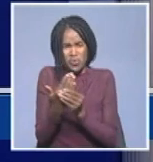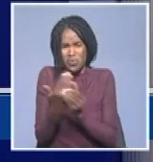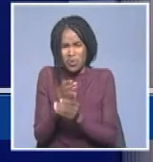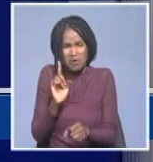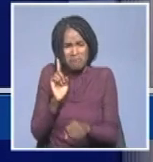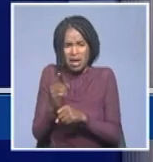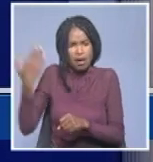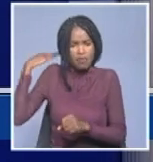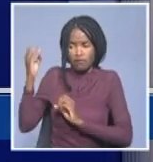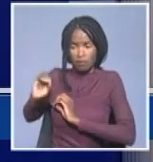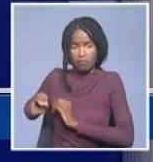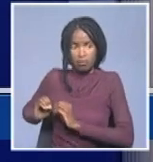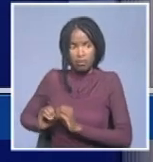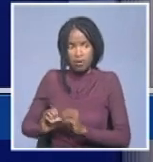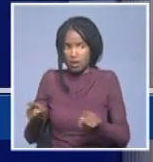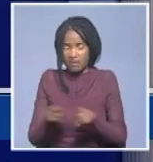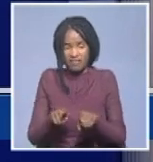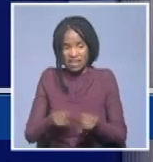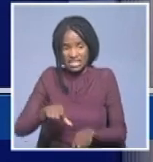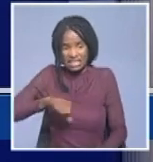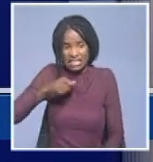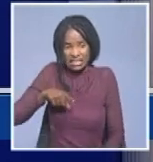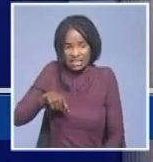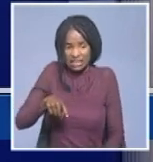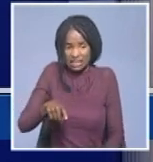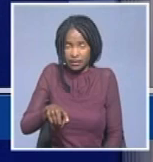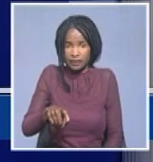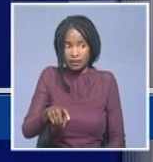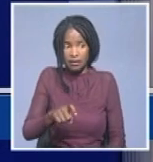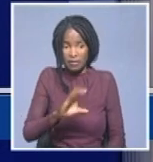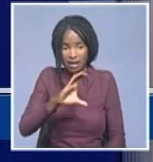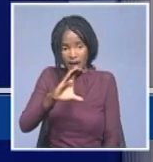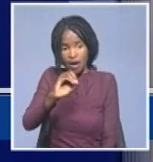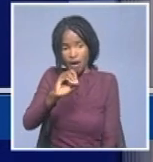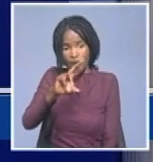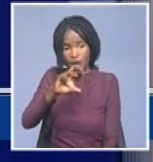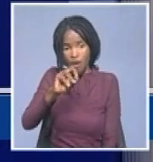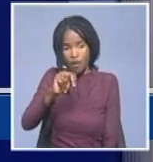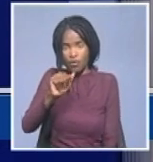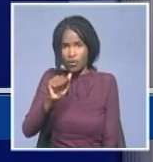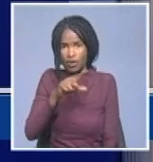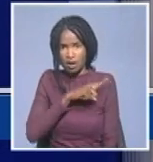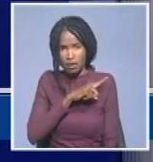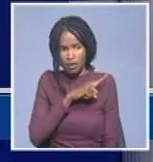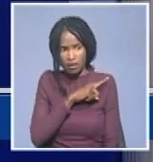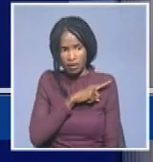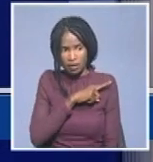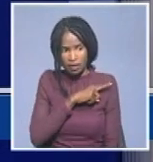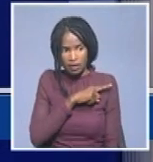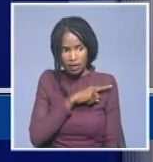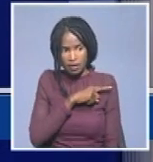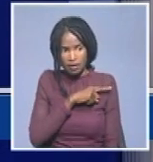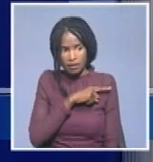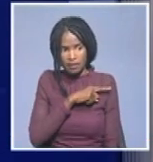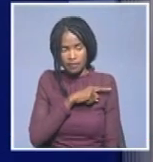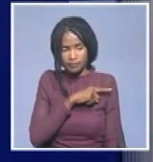is a virus like all other viruses, but this one, it's specific that when the primary